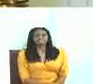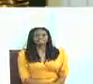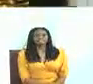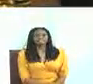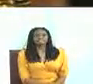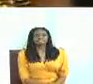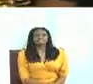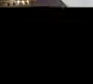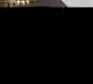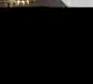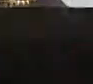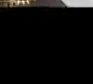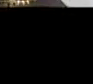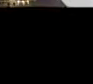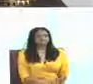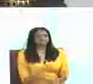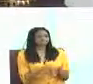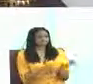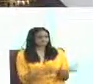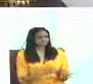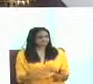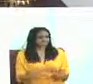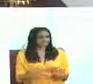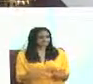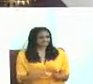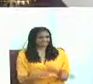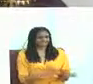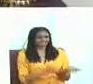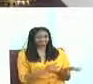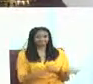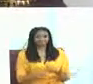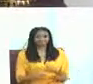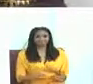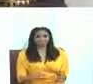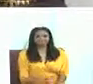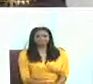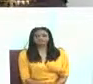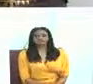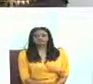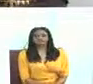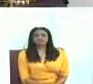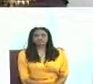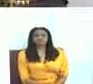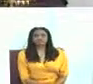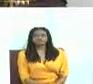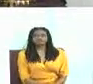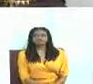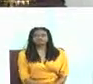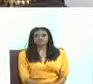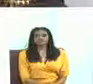Slow down. I'm going to pray first. Jane Dorland, I'm going to pray first, and then we're going to pray, okay?